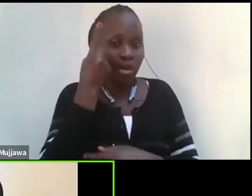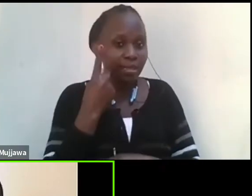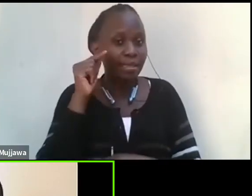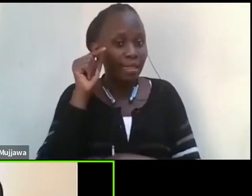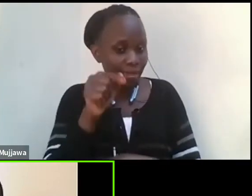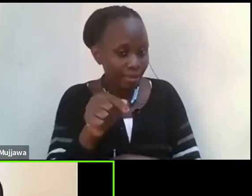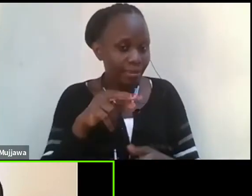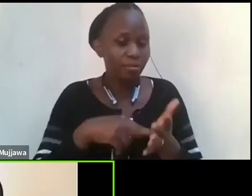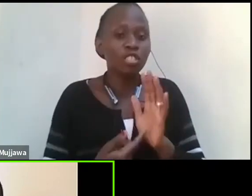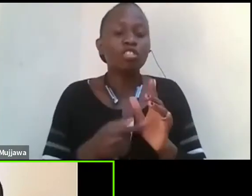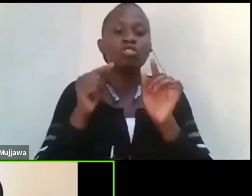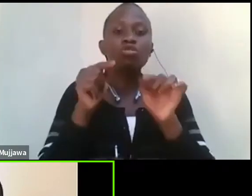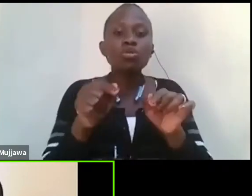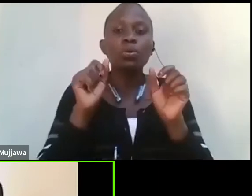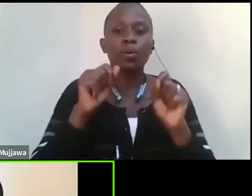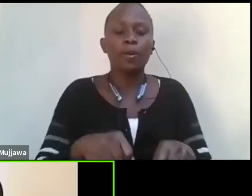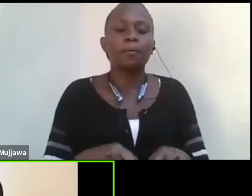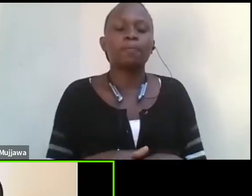are